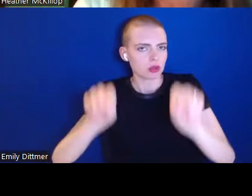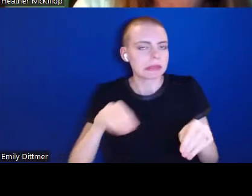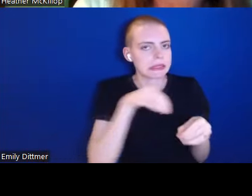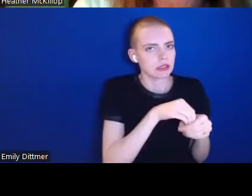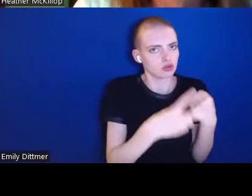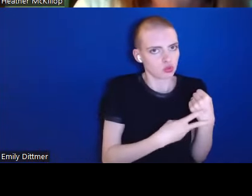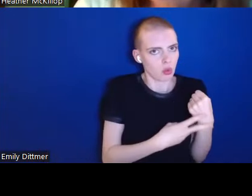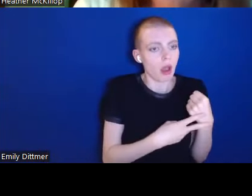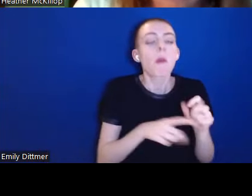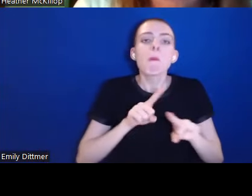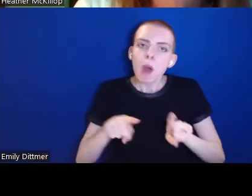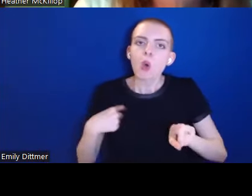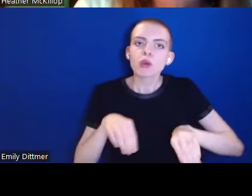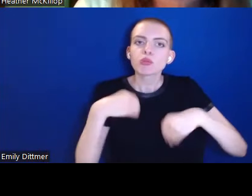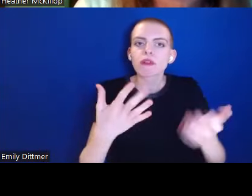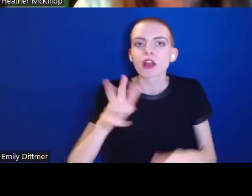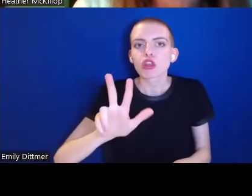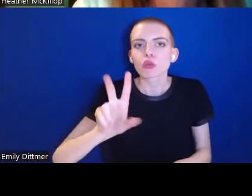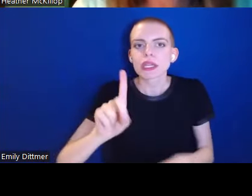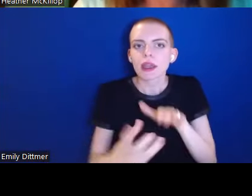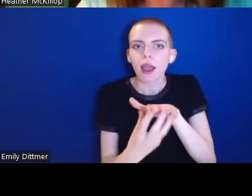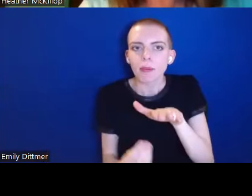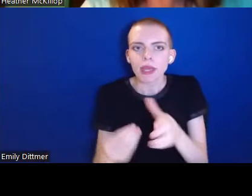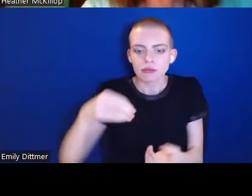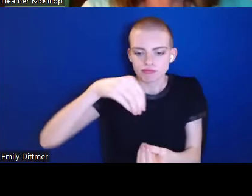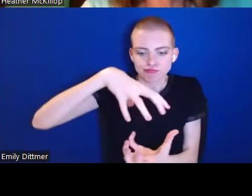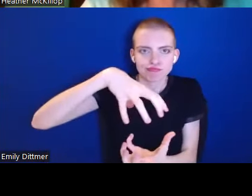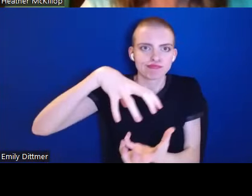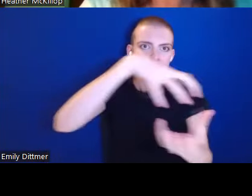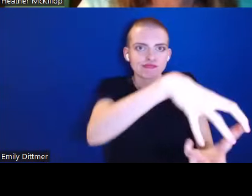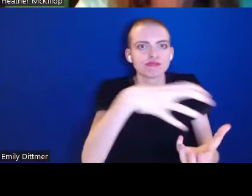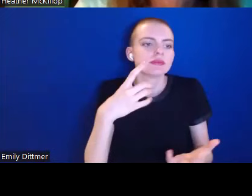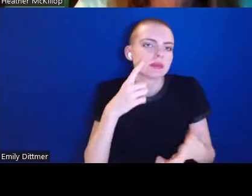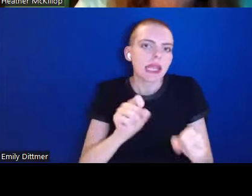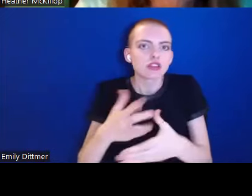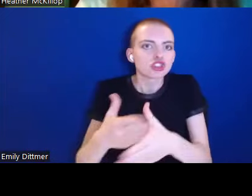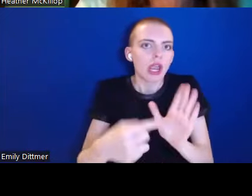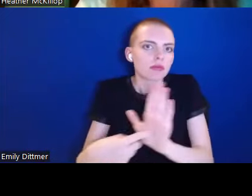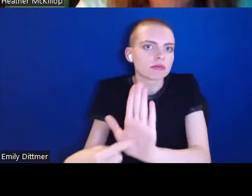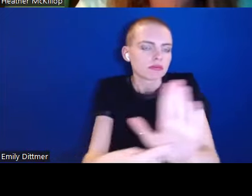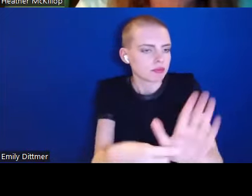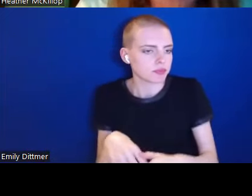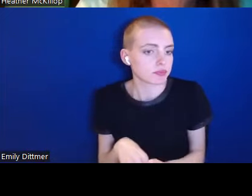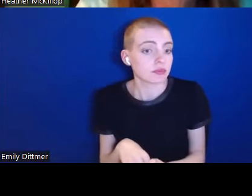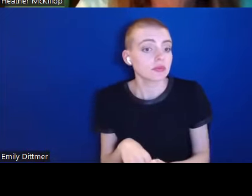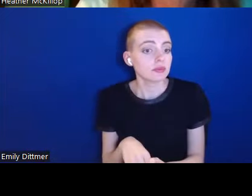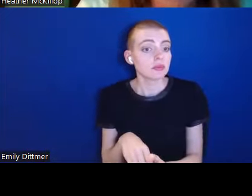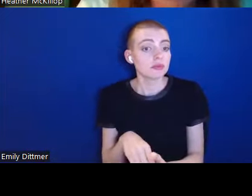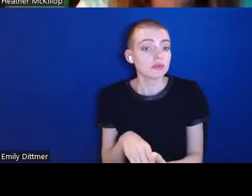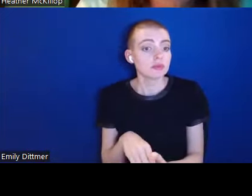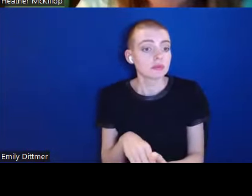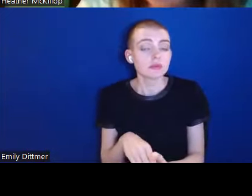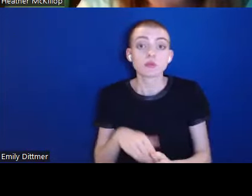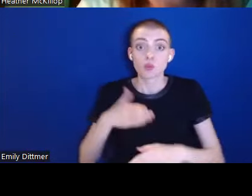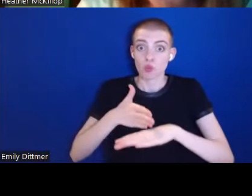for sharing. So the salt waterlogged